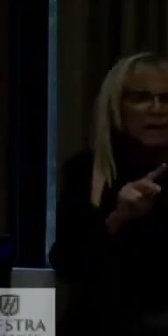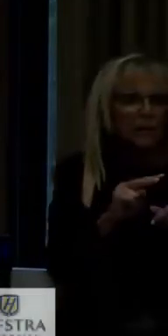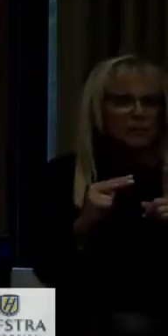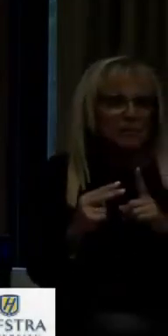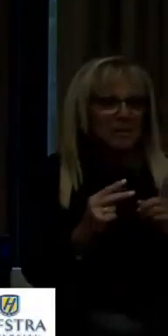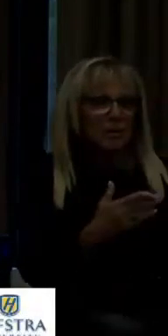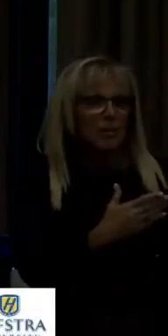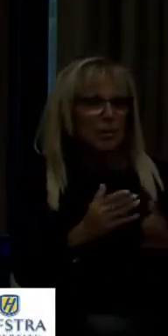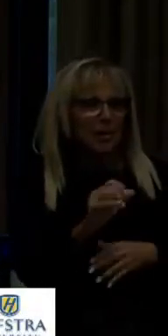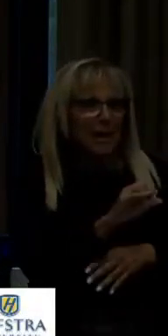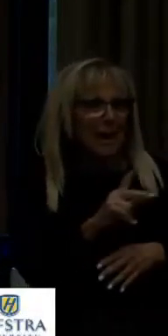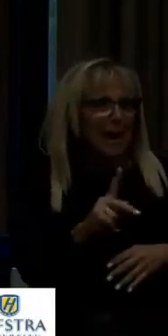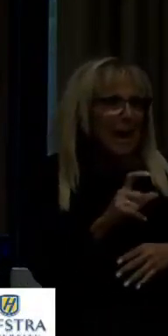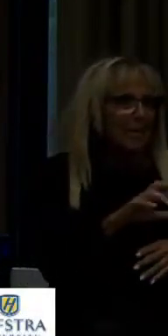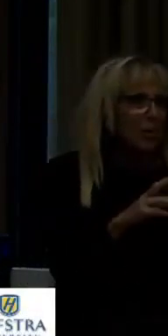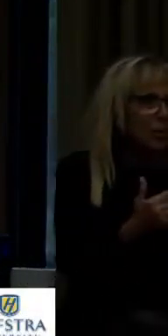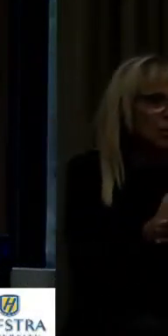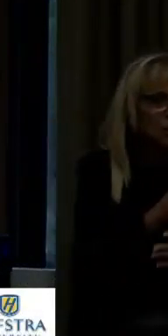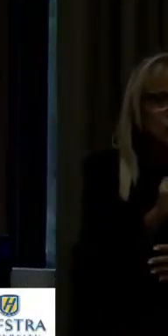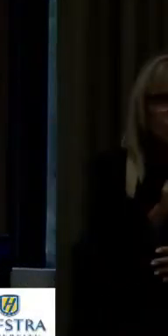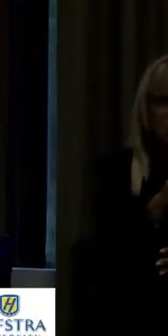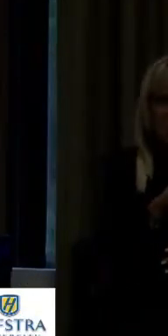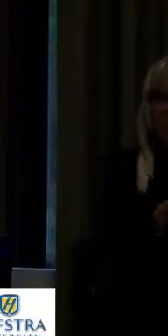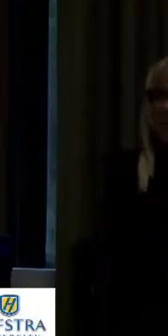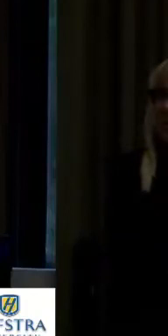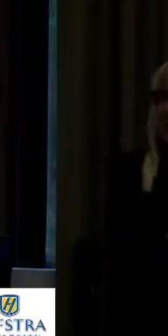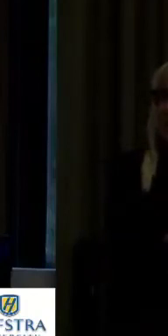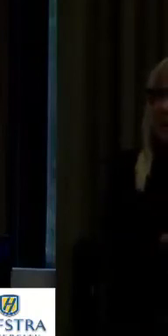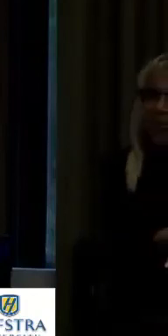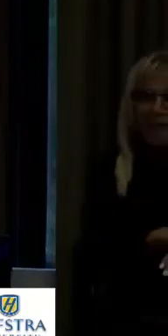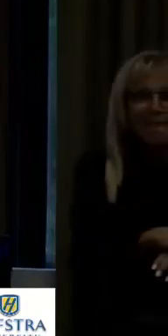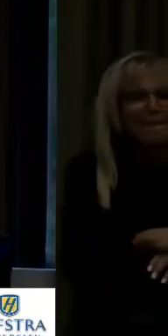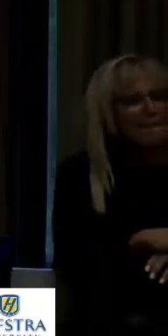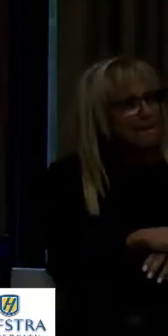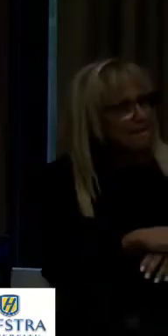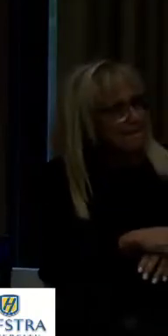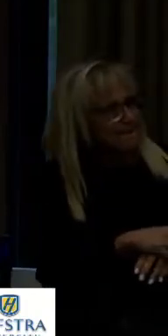app or bring in a new piece of software. And EdLaw2D is a really important part of that.